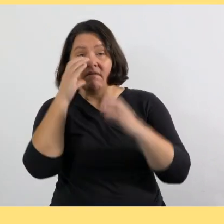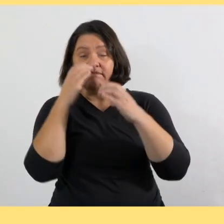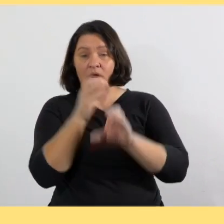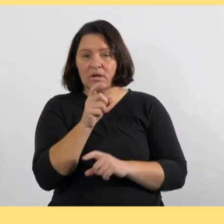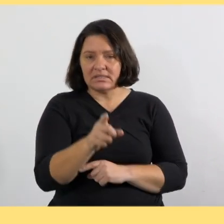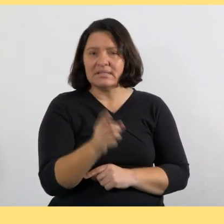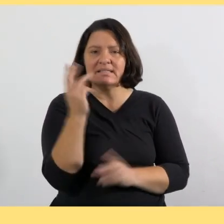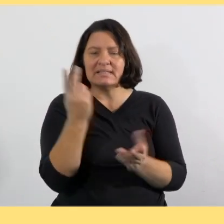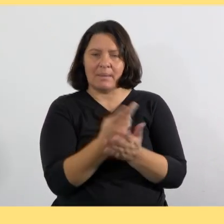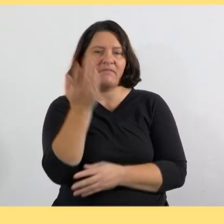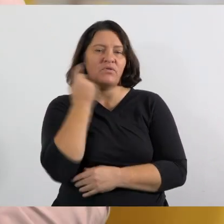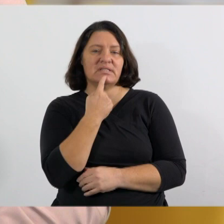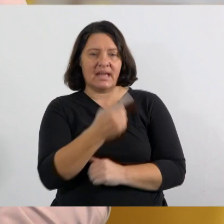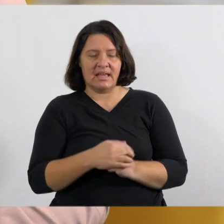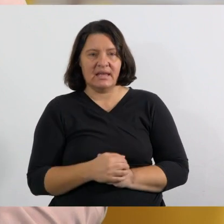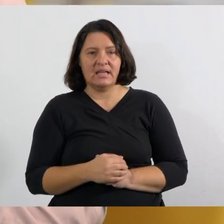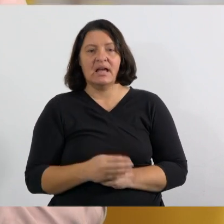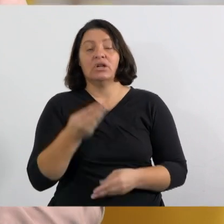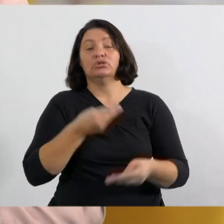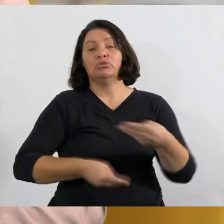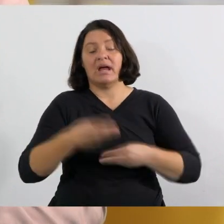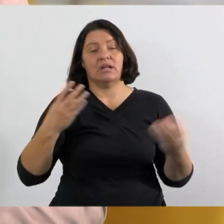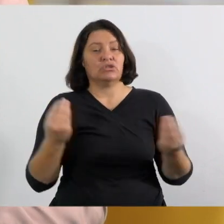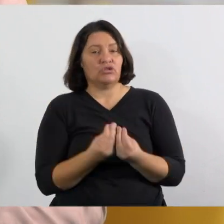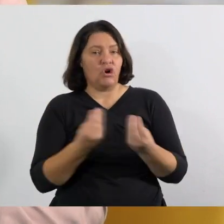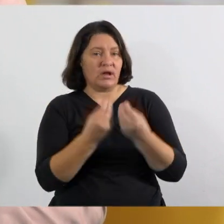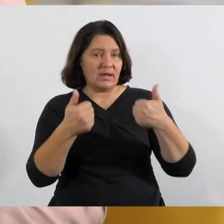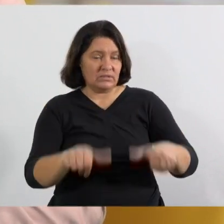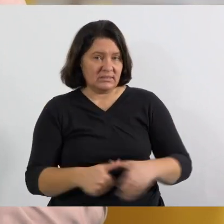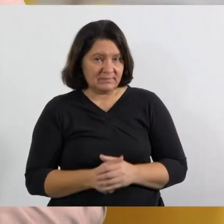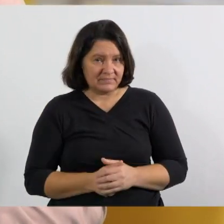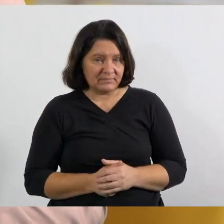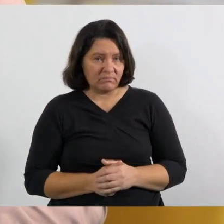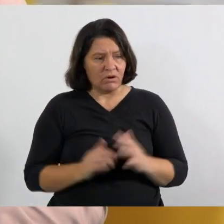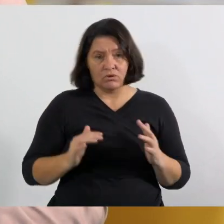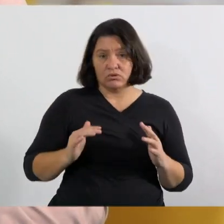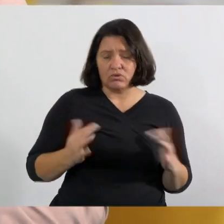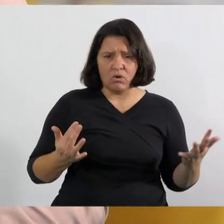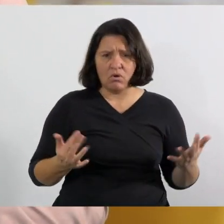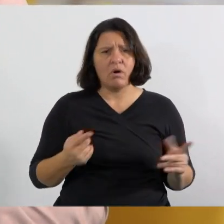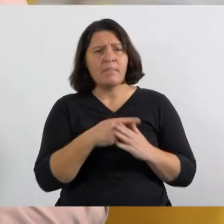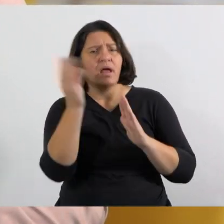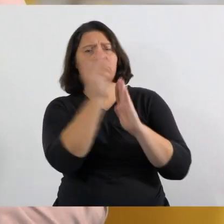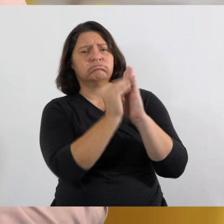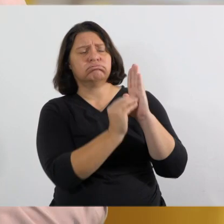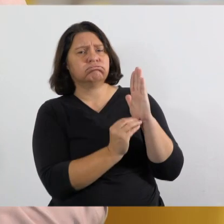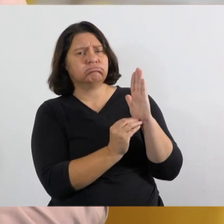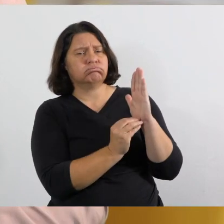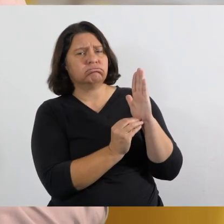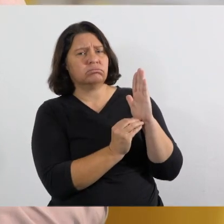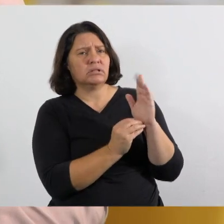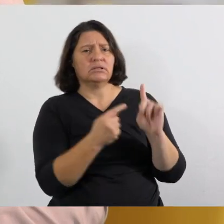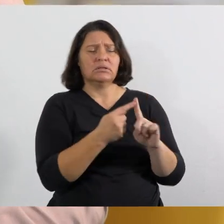my focus, as I said earlier on, it is on the trading stock account. So how would I